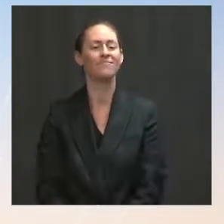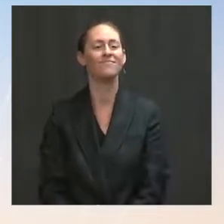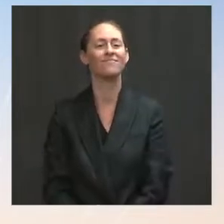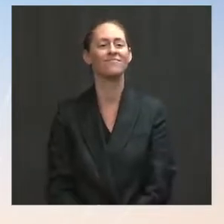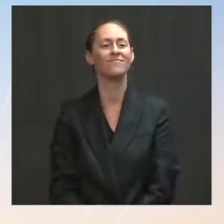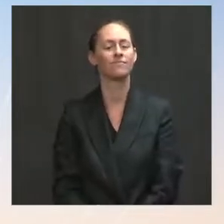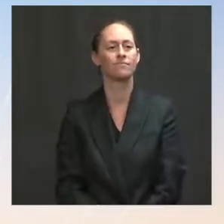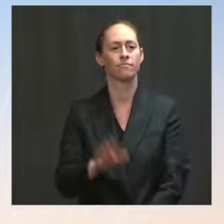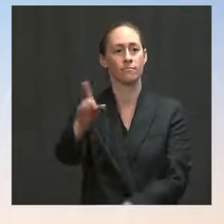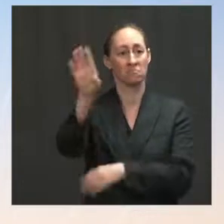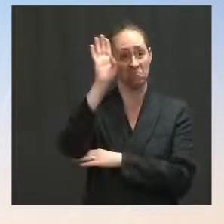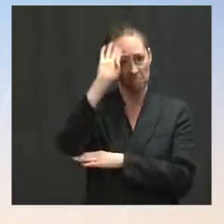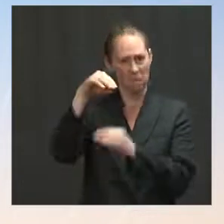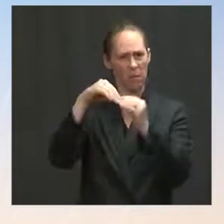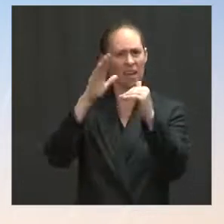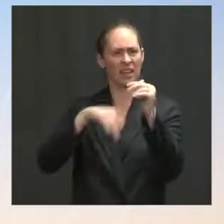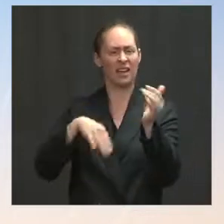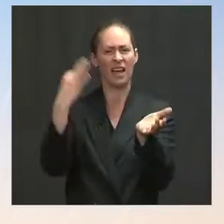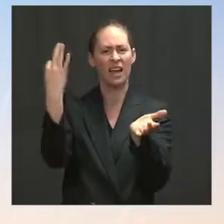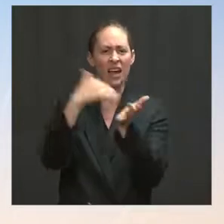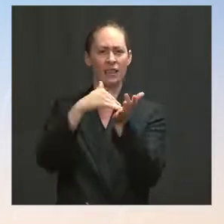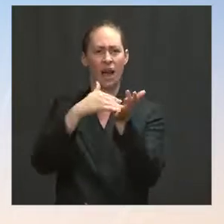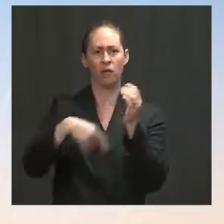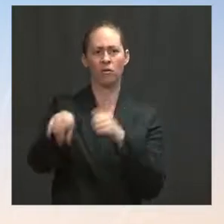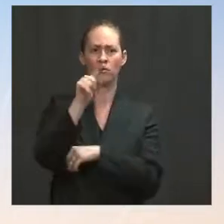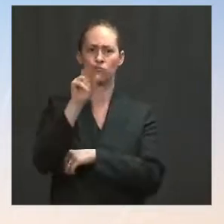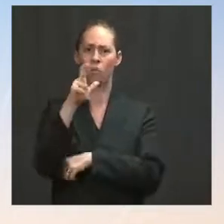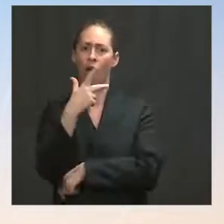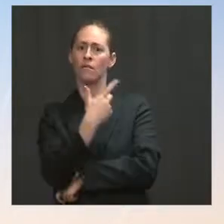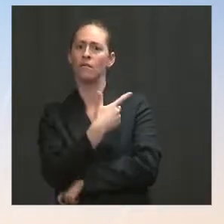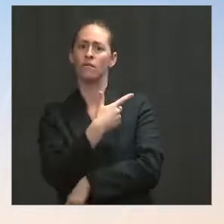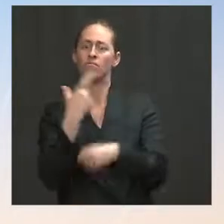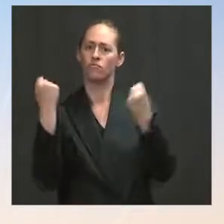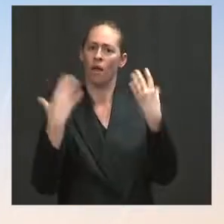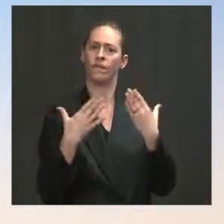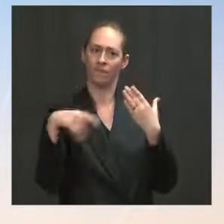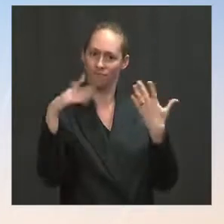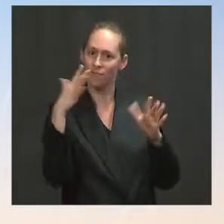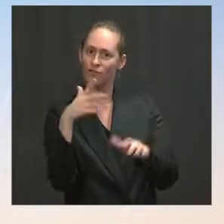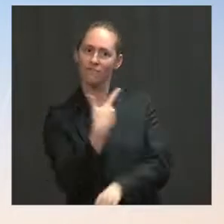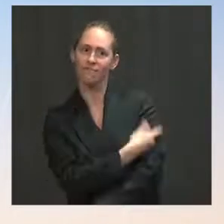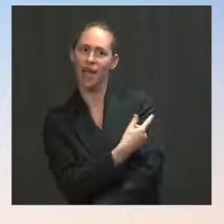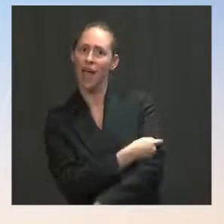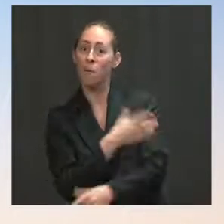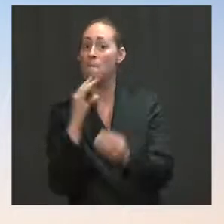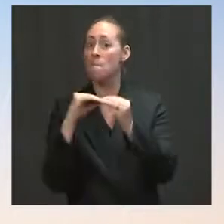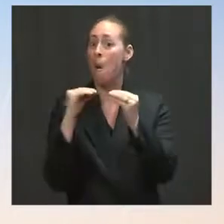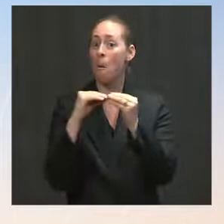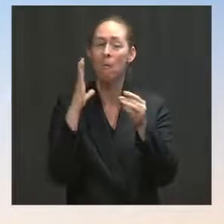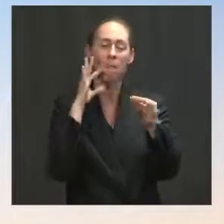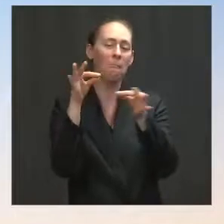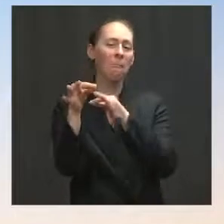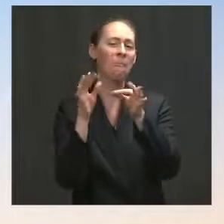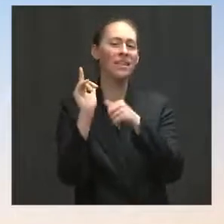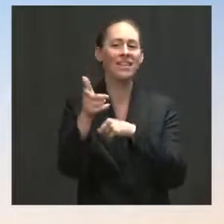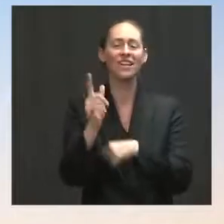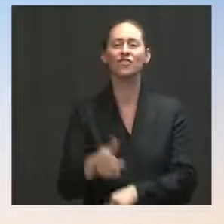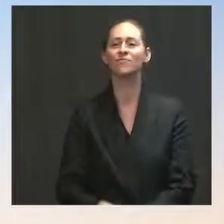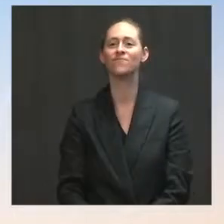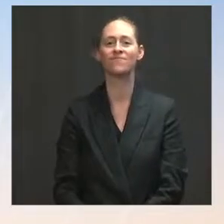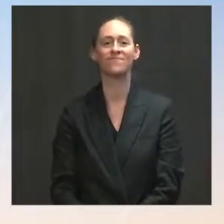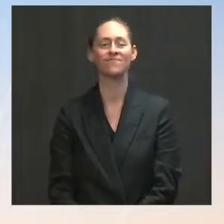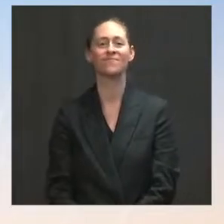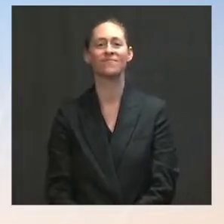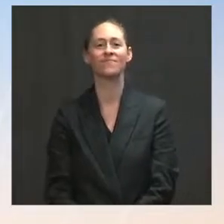vaccine at these pop-up sites. We'll provide more updates in the days and weeks ahead. Go ahead, Jonathan. Thanks, Jen. Two matters,